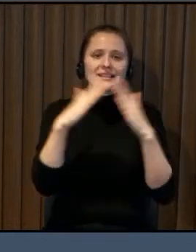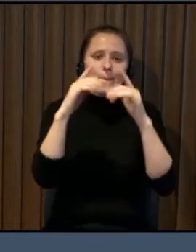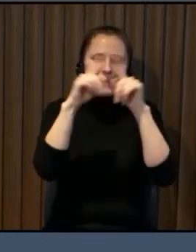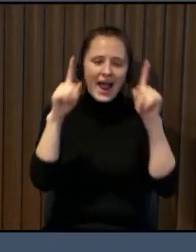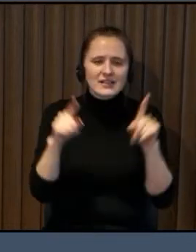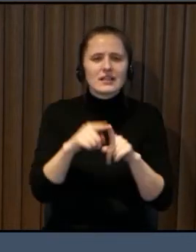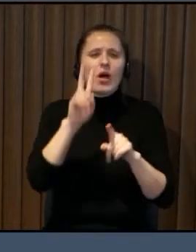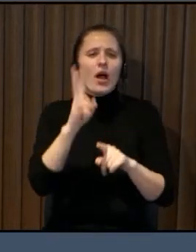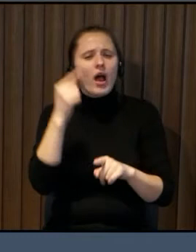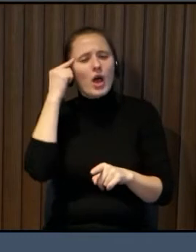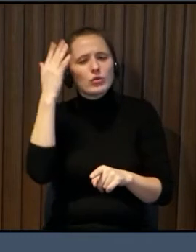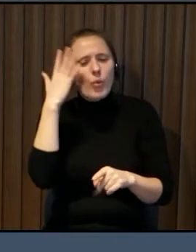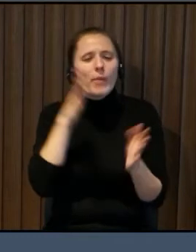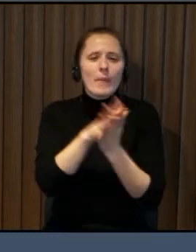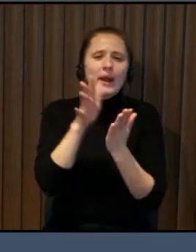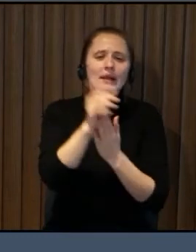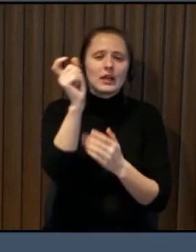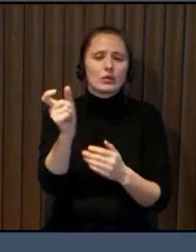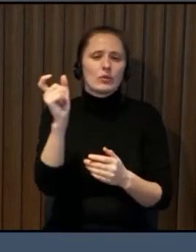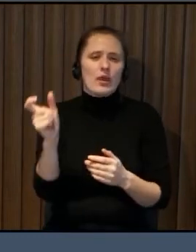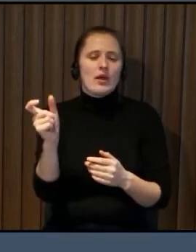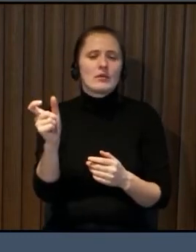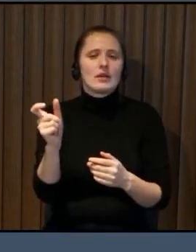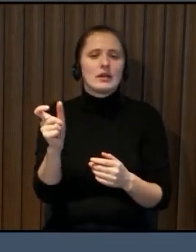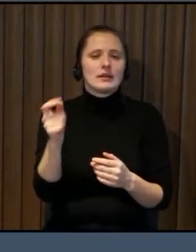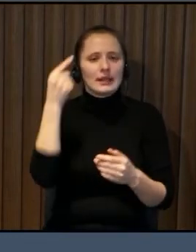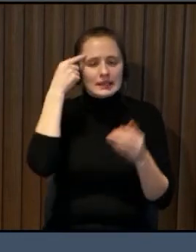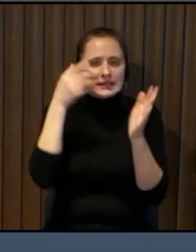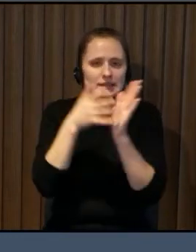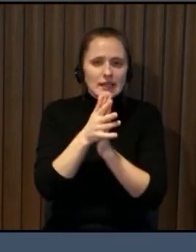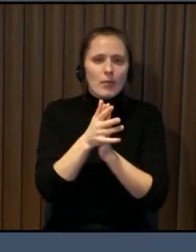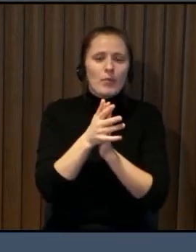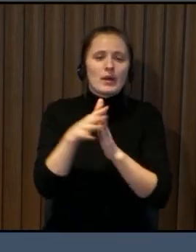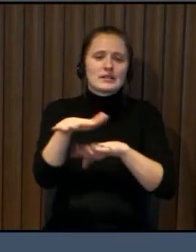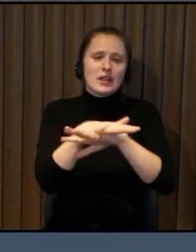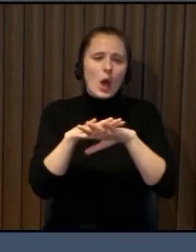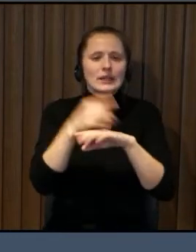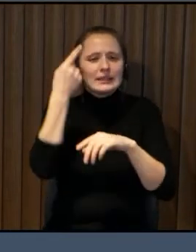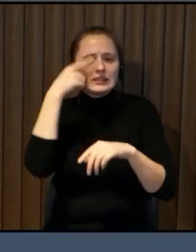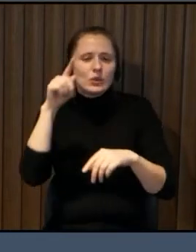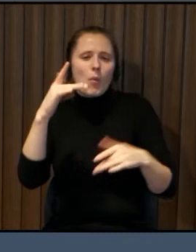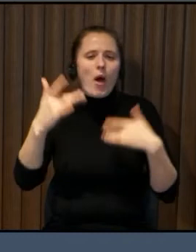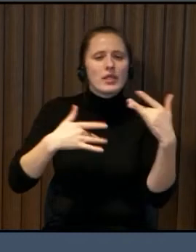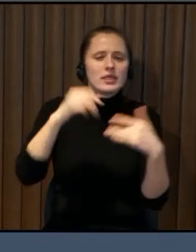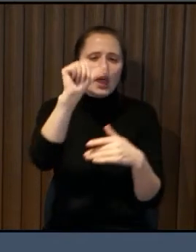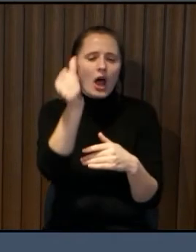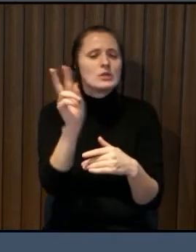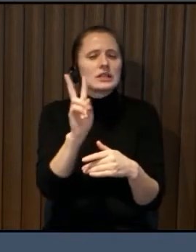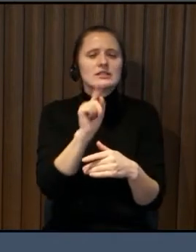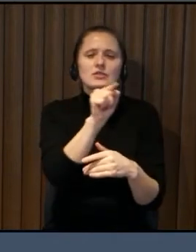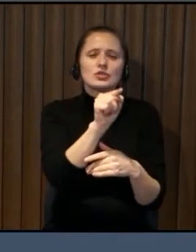a typical school web page, we defined the audience, we imagined the